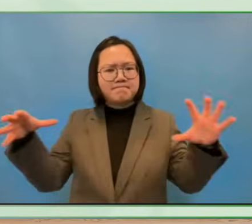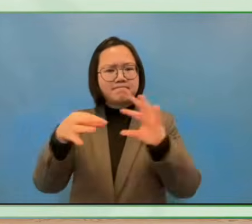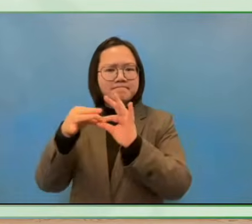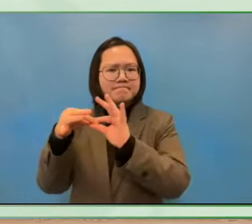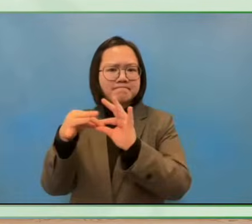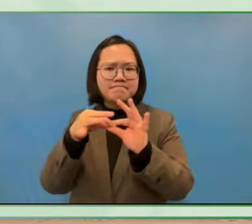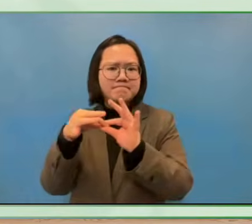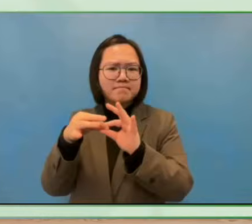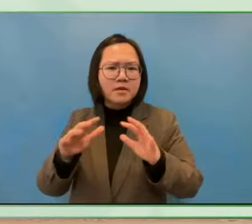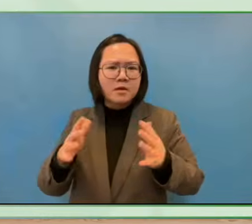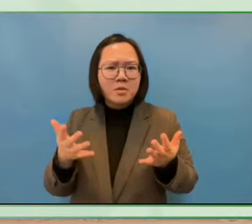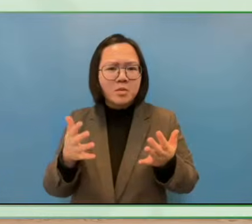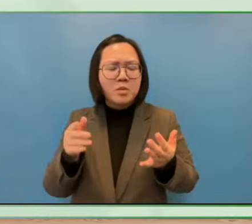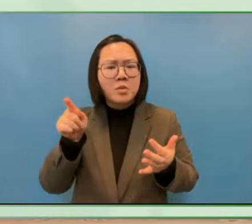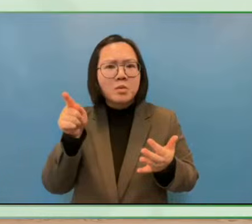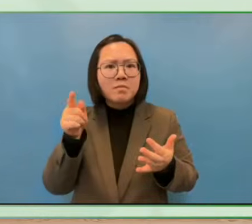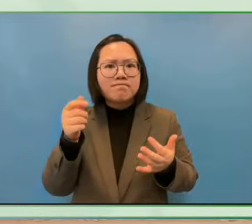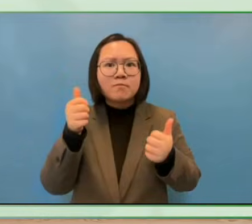to